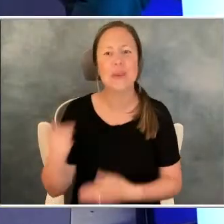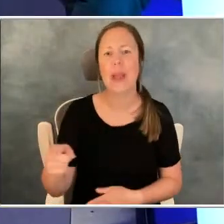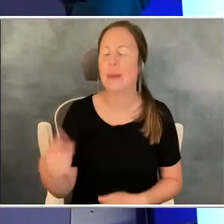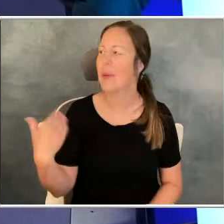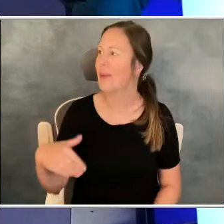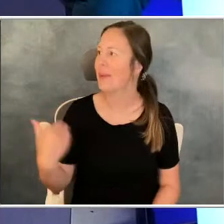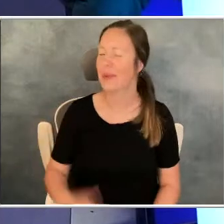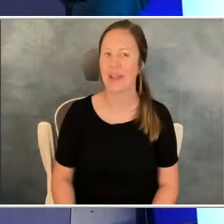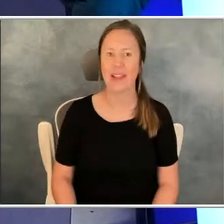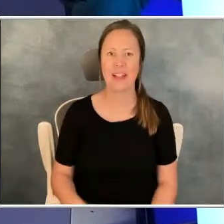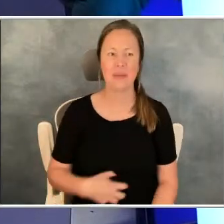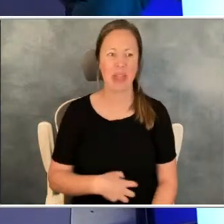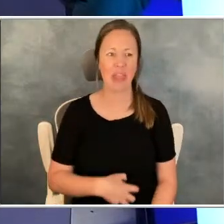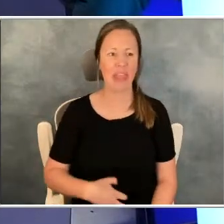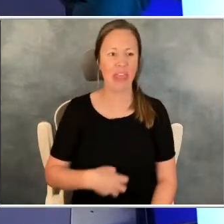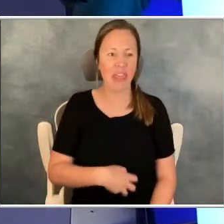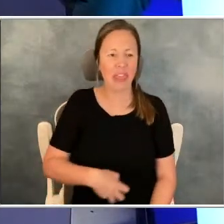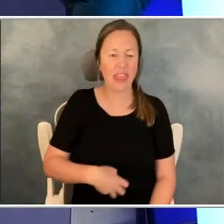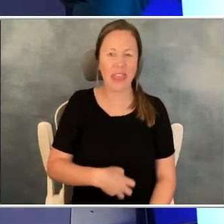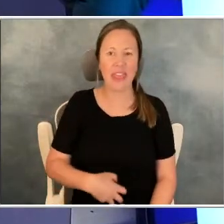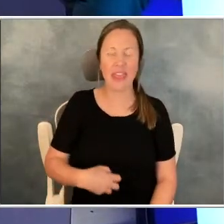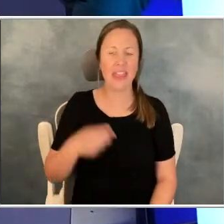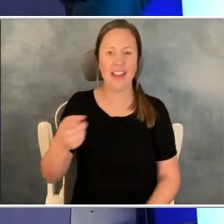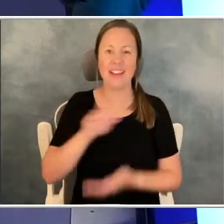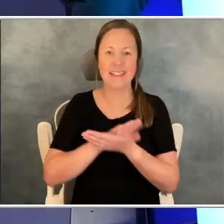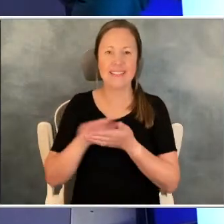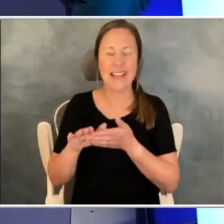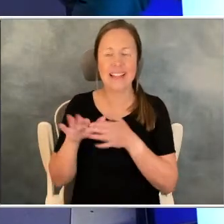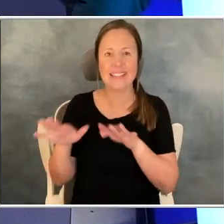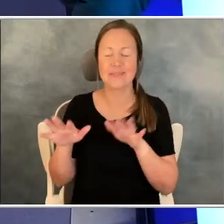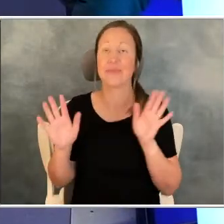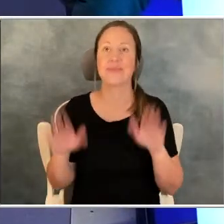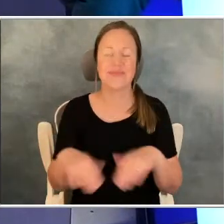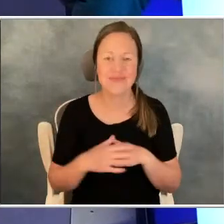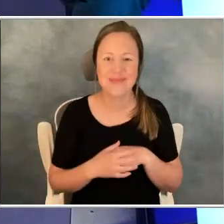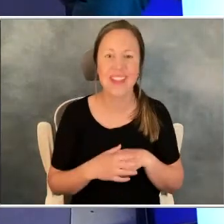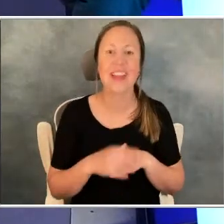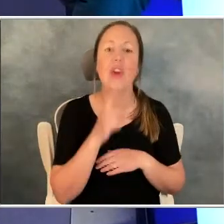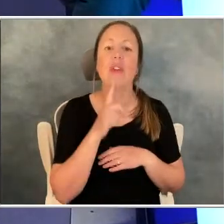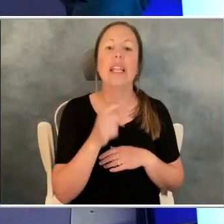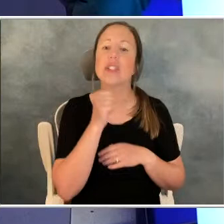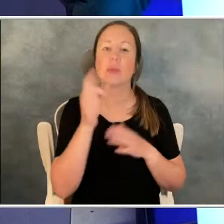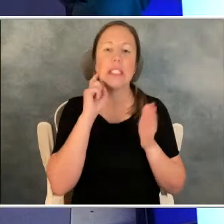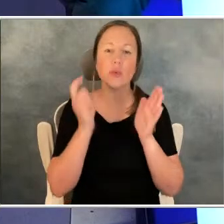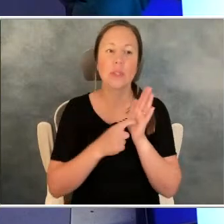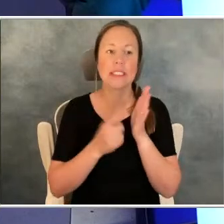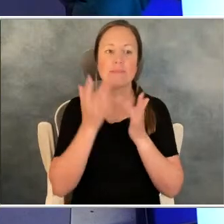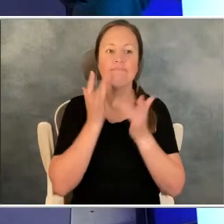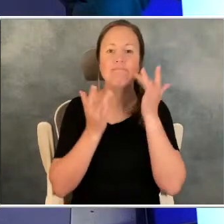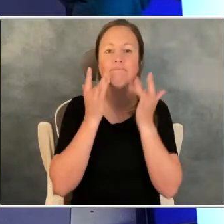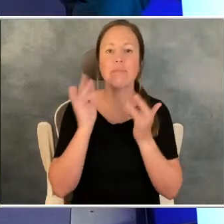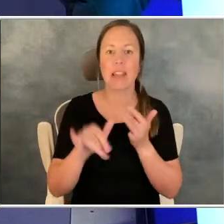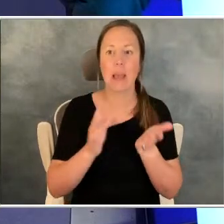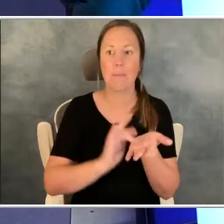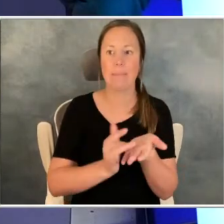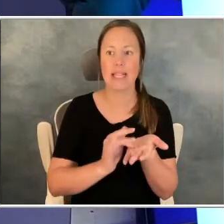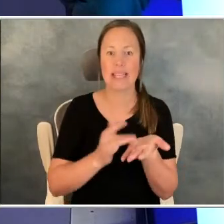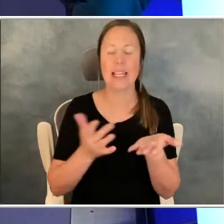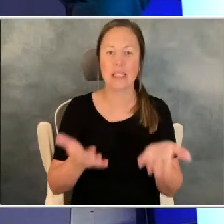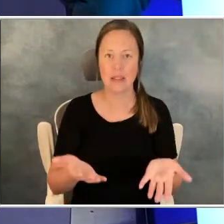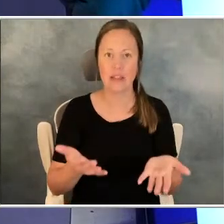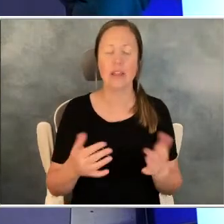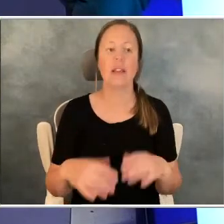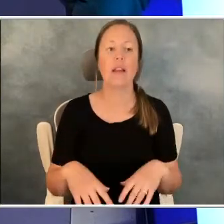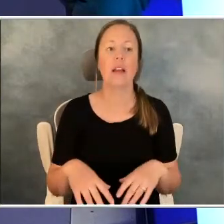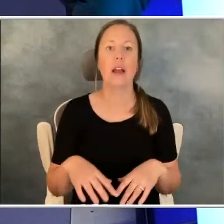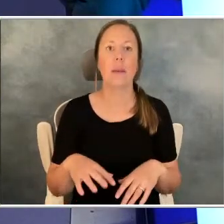turned flops there. So, all right, so we're not seeing the shortage, and again, we'll talk to Rick in a minute. I know you have to go, but if you did, what